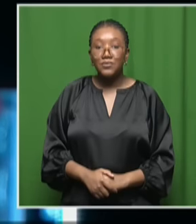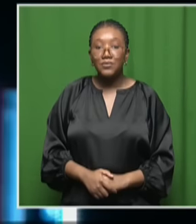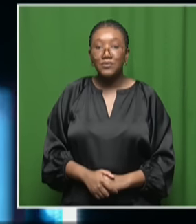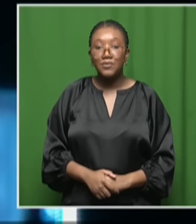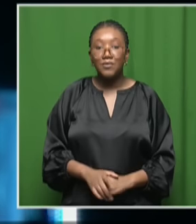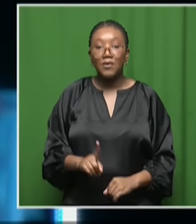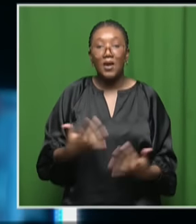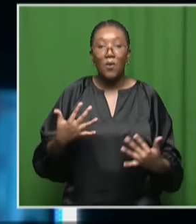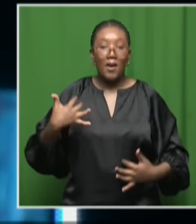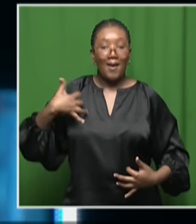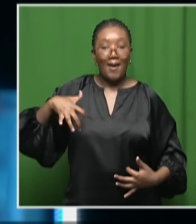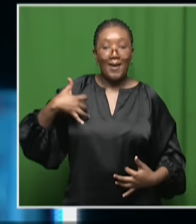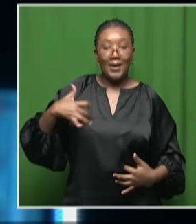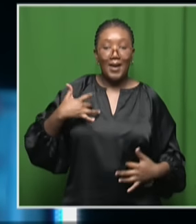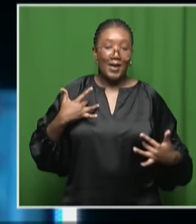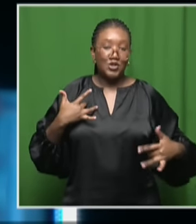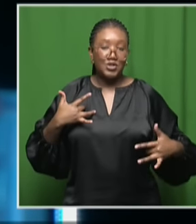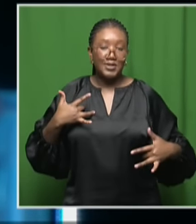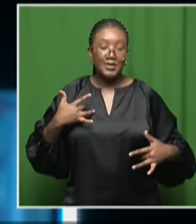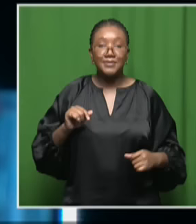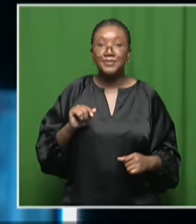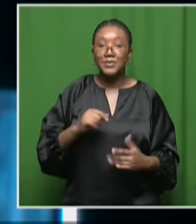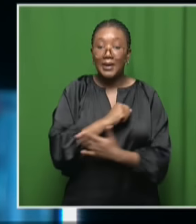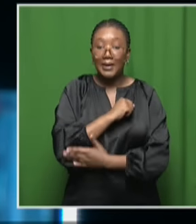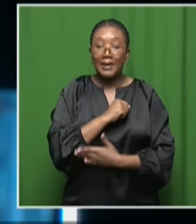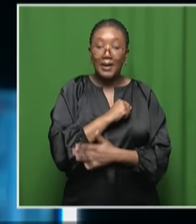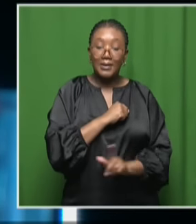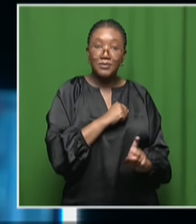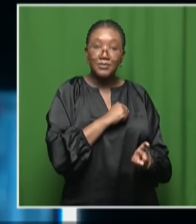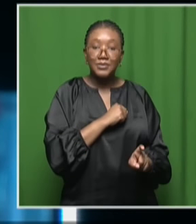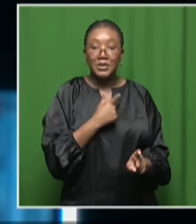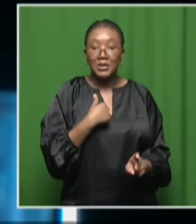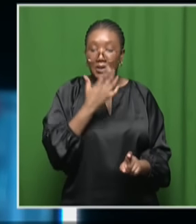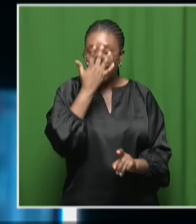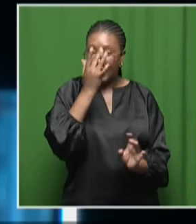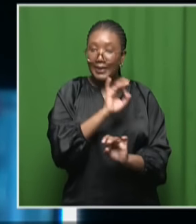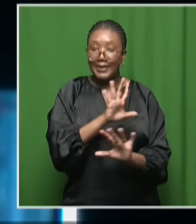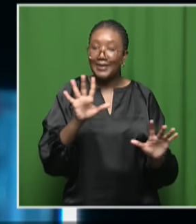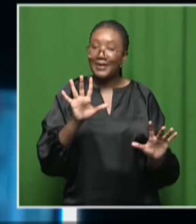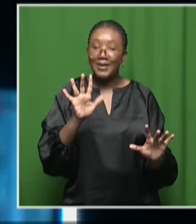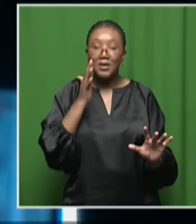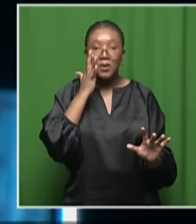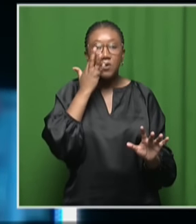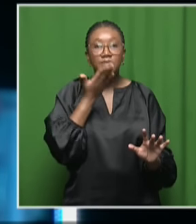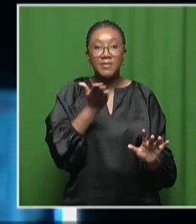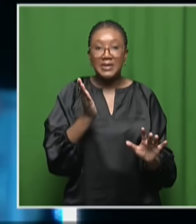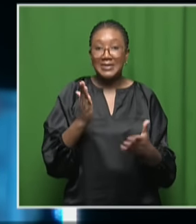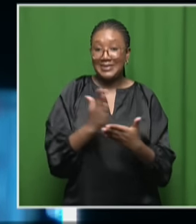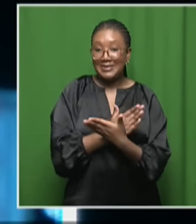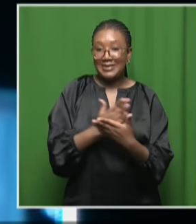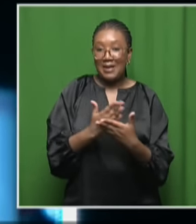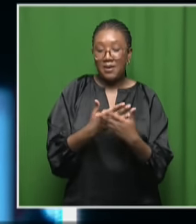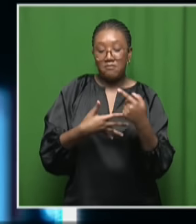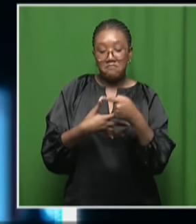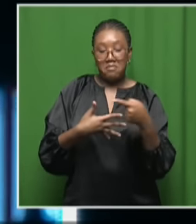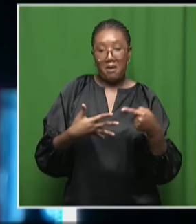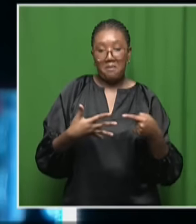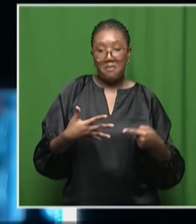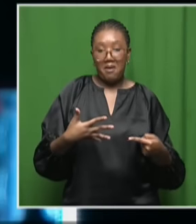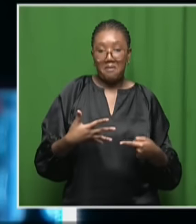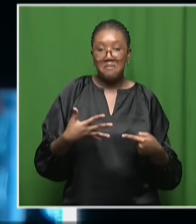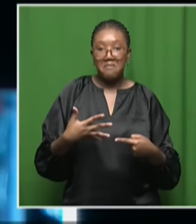Argentina. I mean, we heard earlier on that Argentina made it very clear that there were a number of issues that they